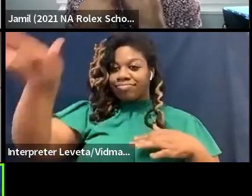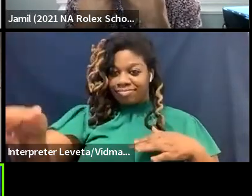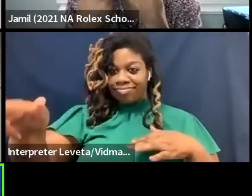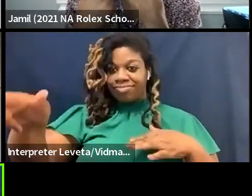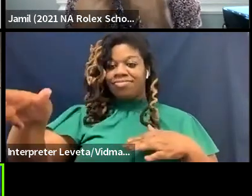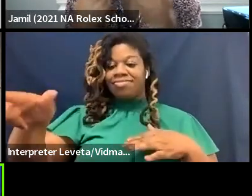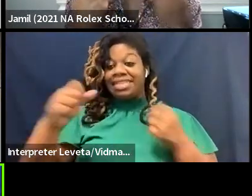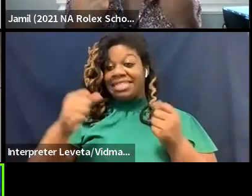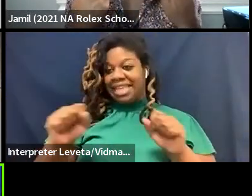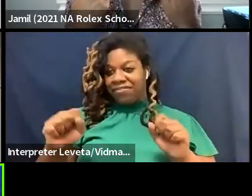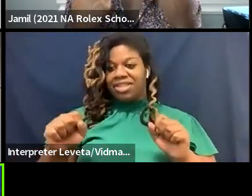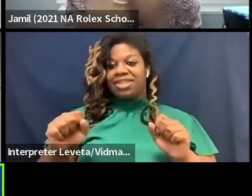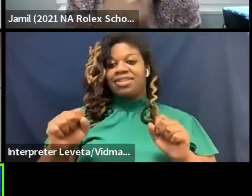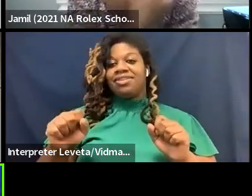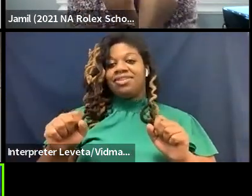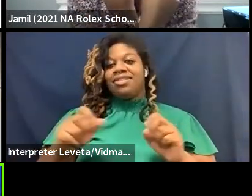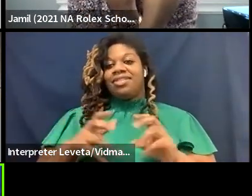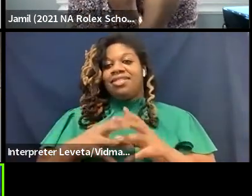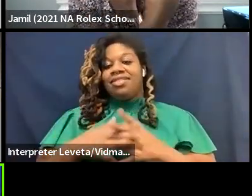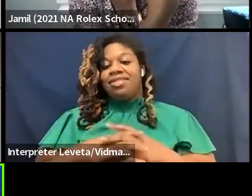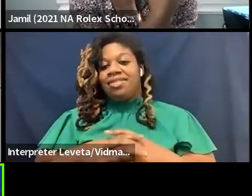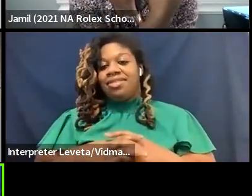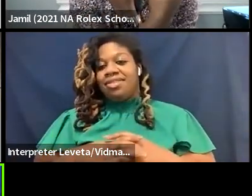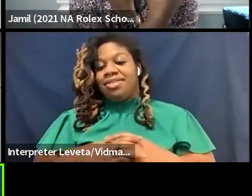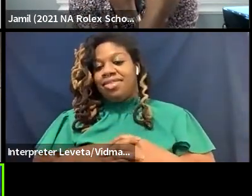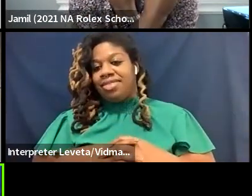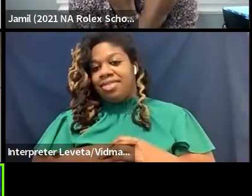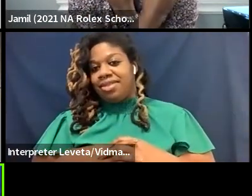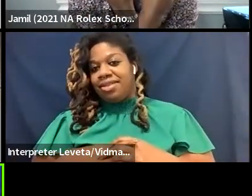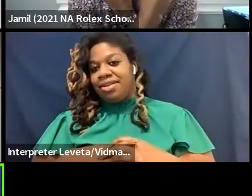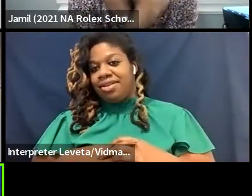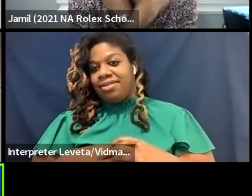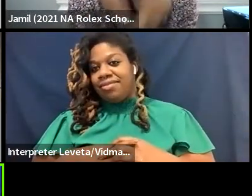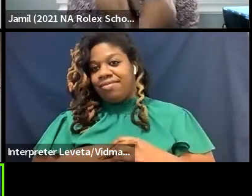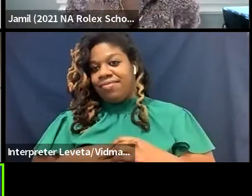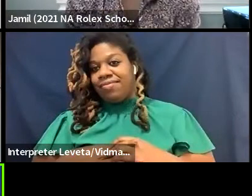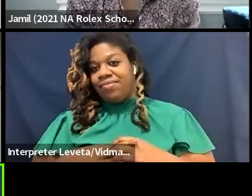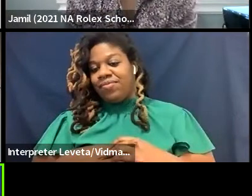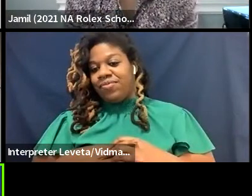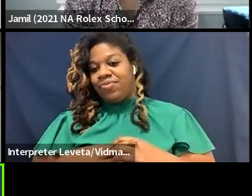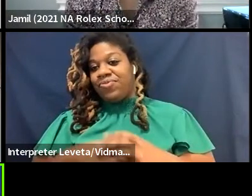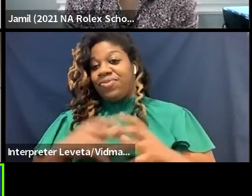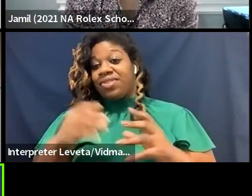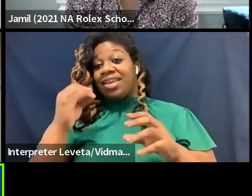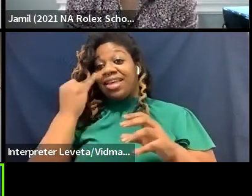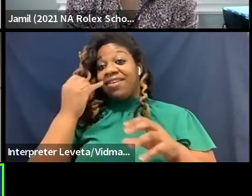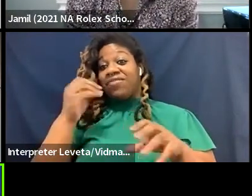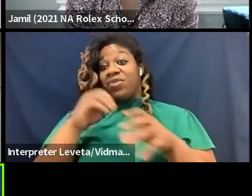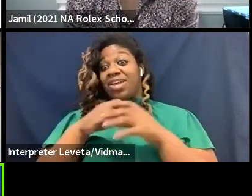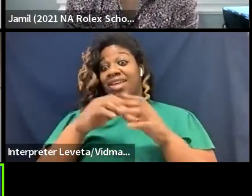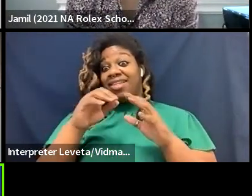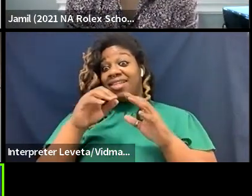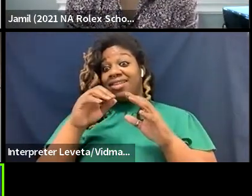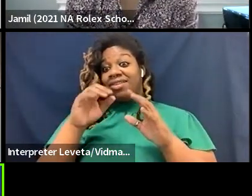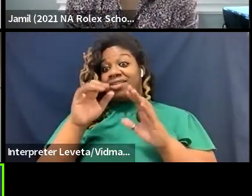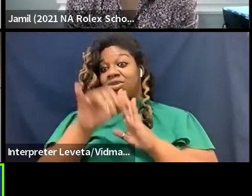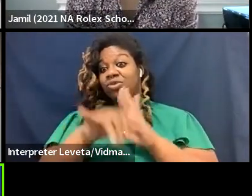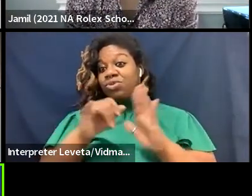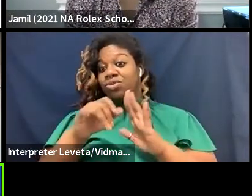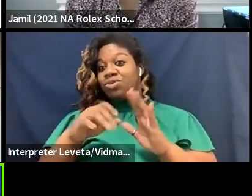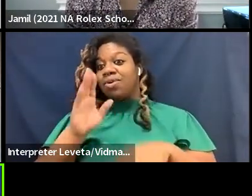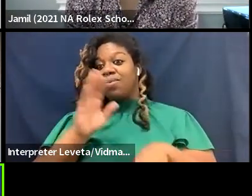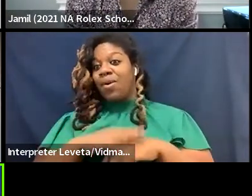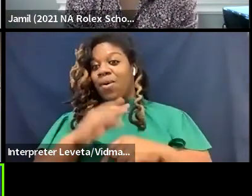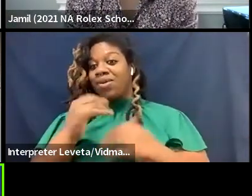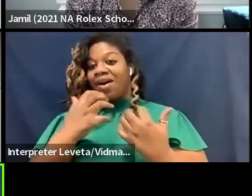safely dive. So if you are in the audience right now on the YouTube, go ahead and put that in the chat. And the first person